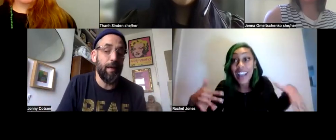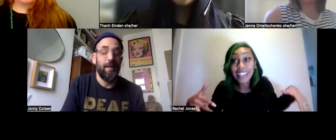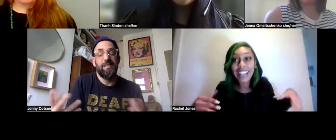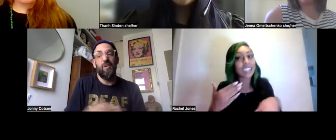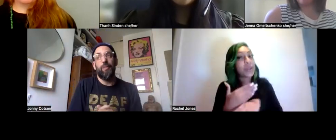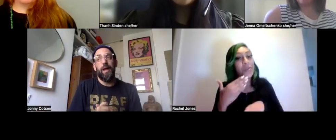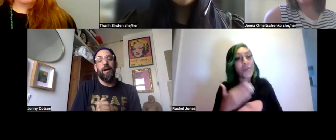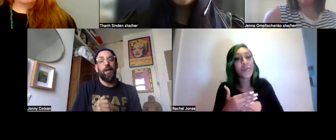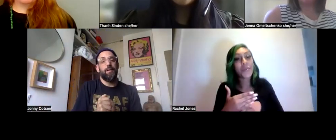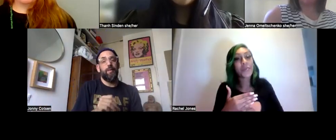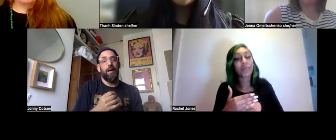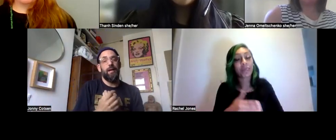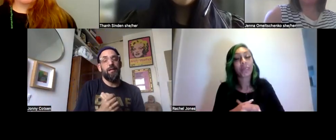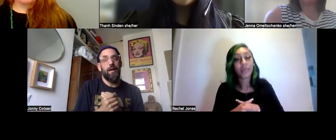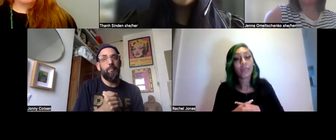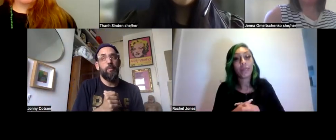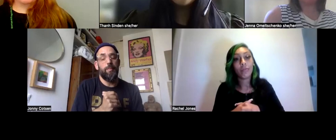And